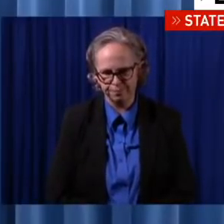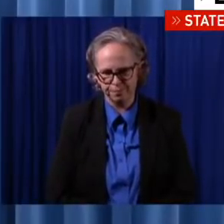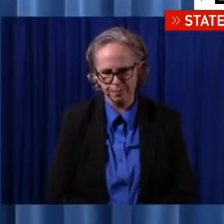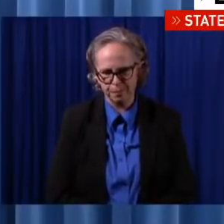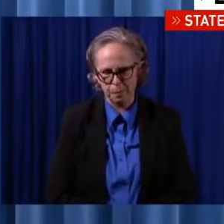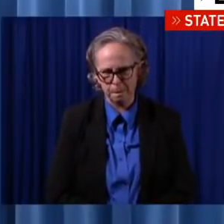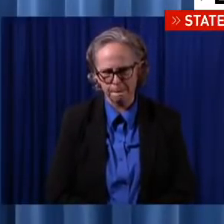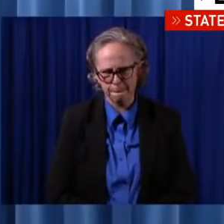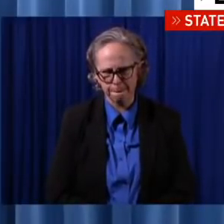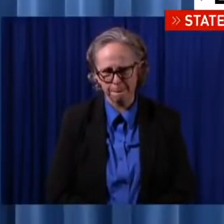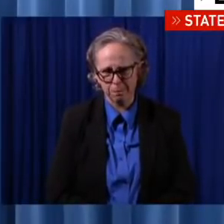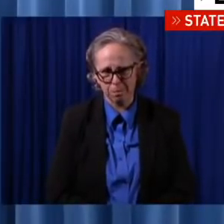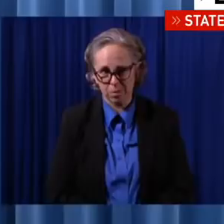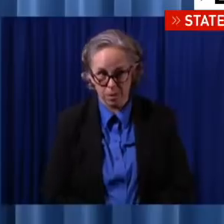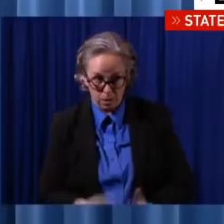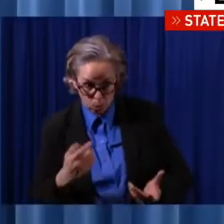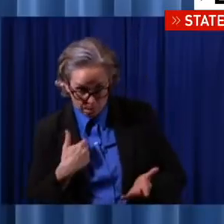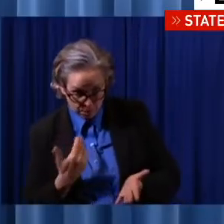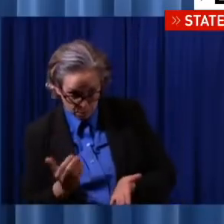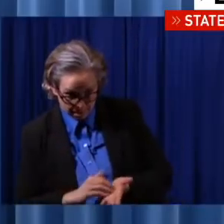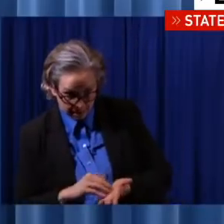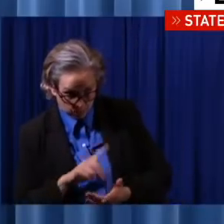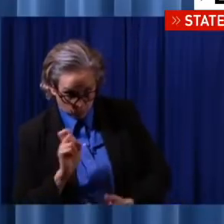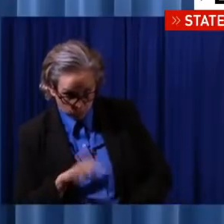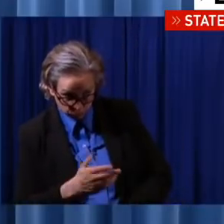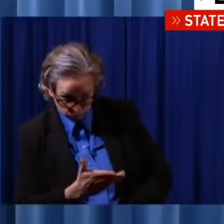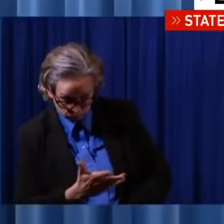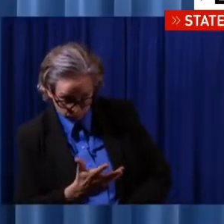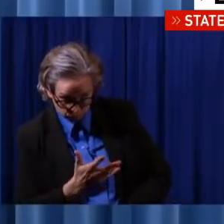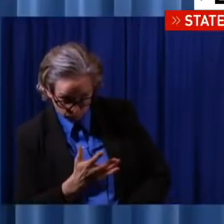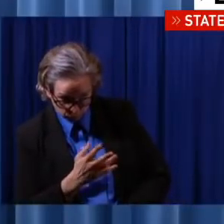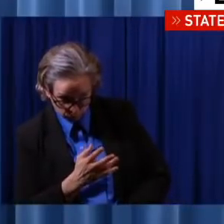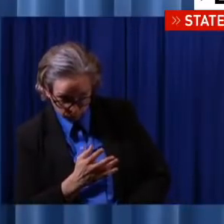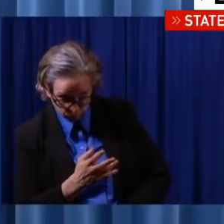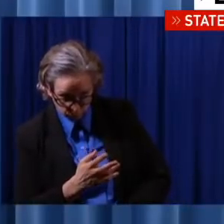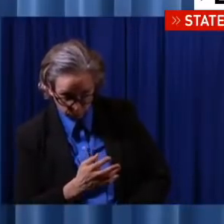Do you want me to repeat Eric, the question? Try it again. Yeah.